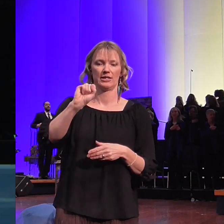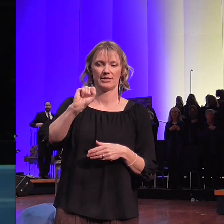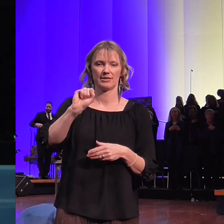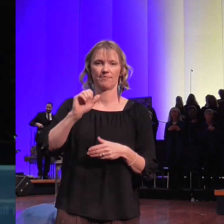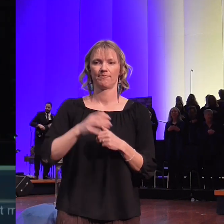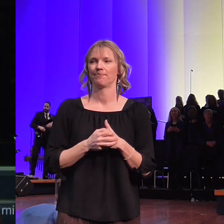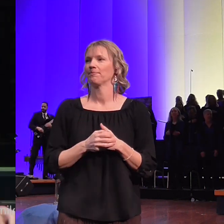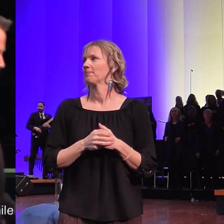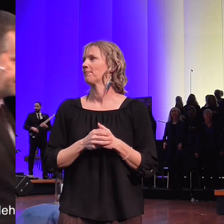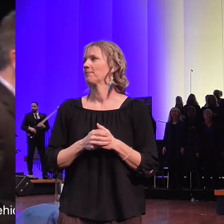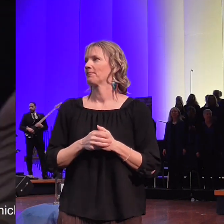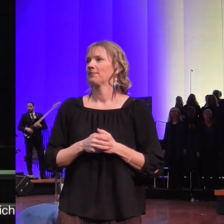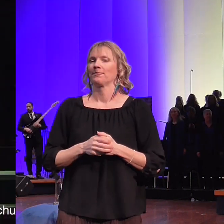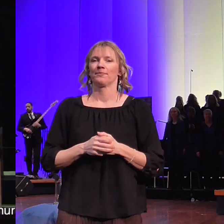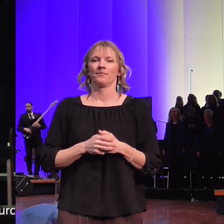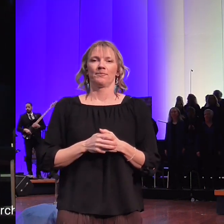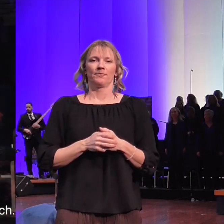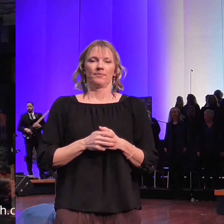it is.